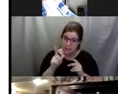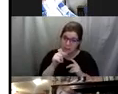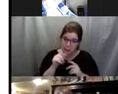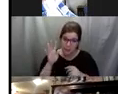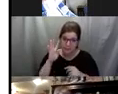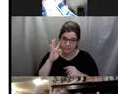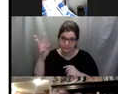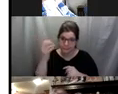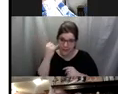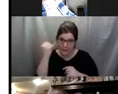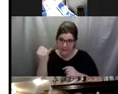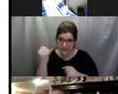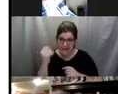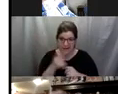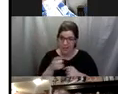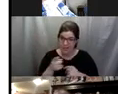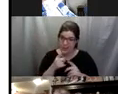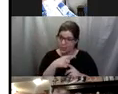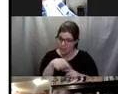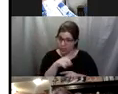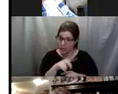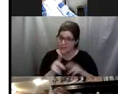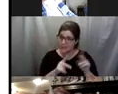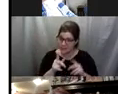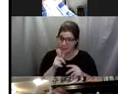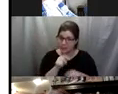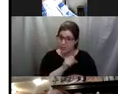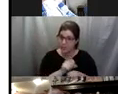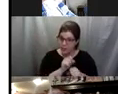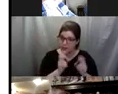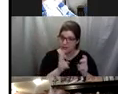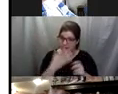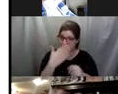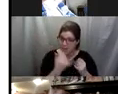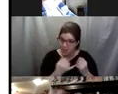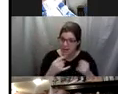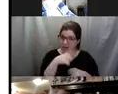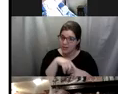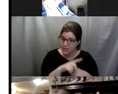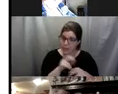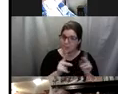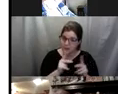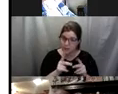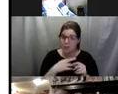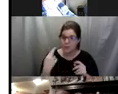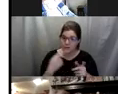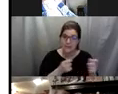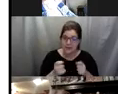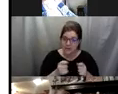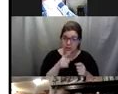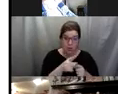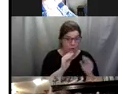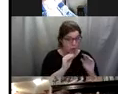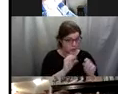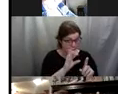idea are generally folks who do work in frontline and do you know, and are risk managing and dealing with a